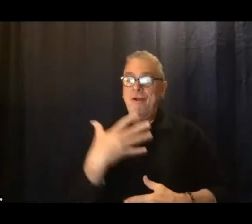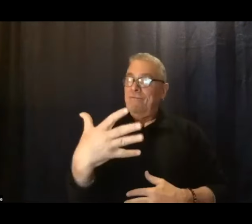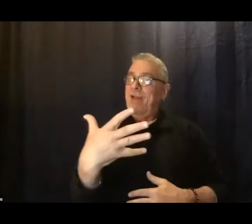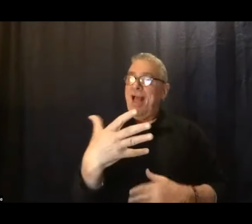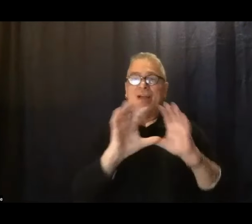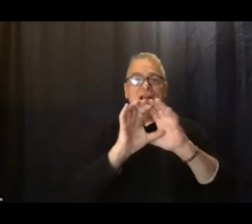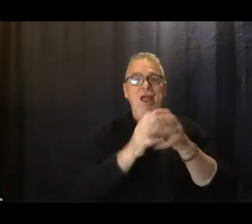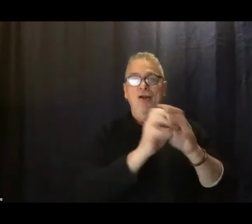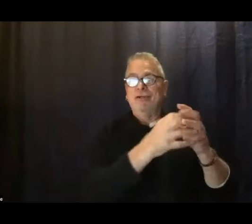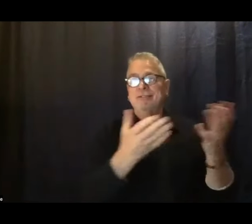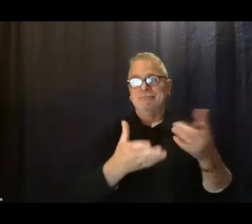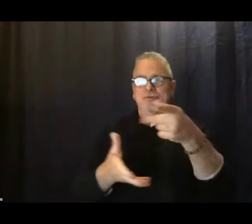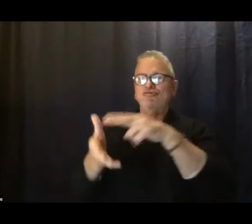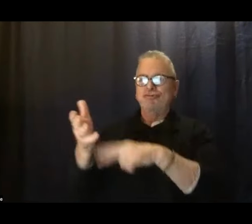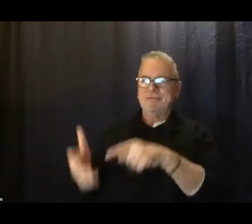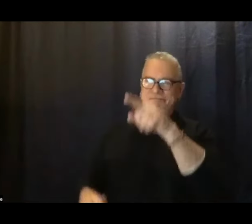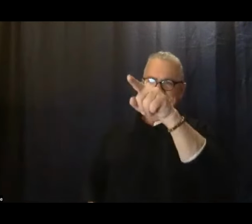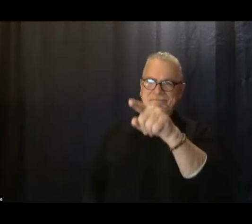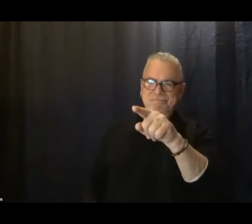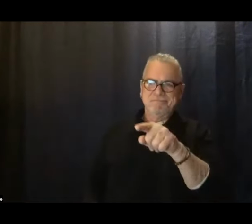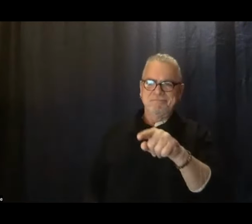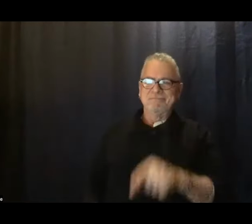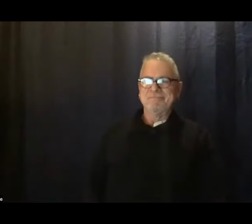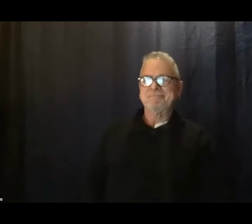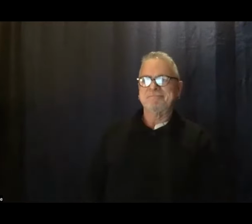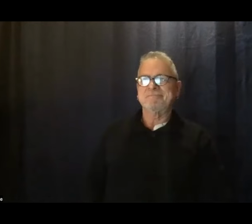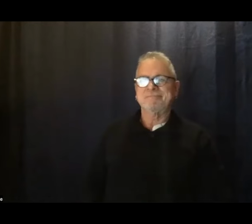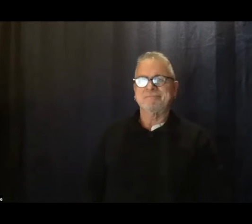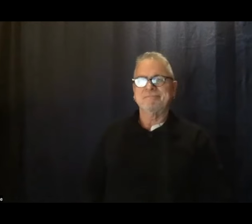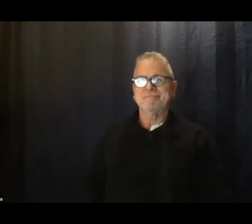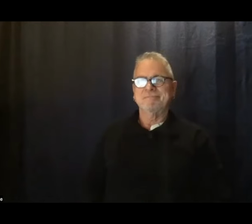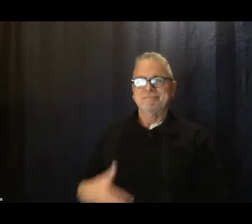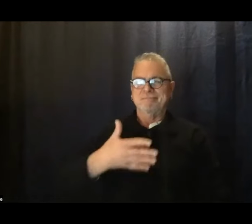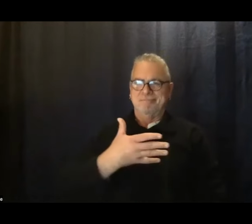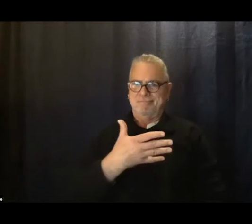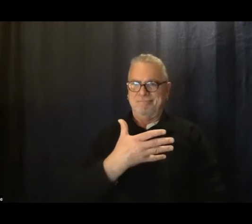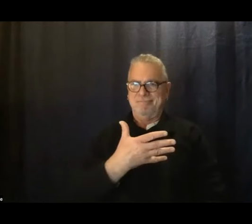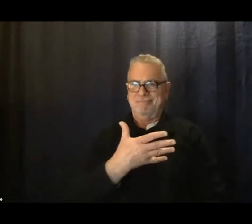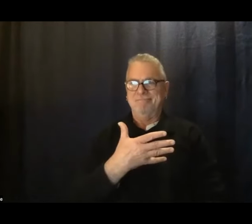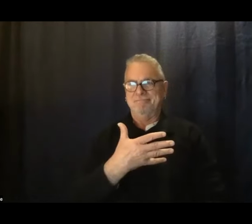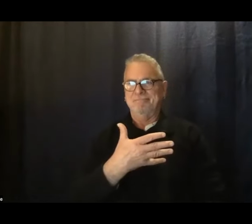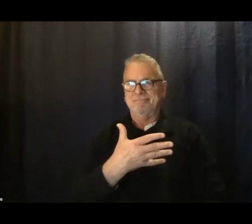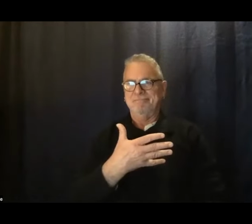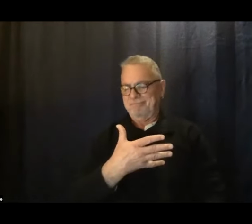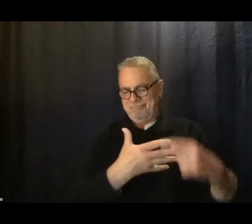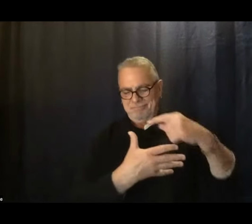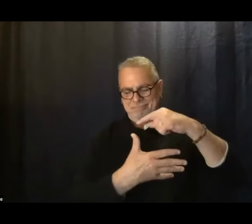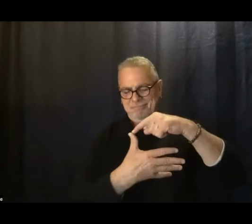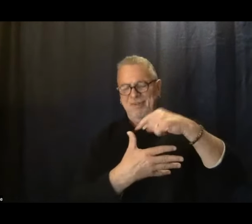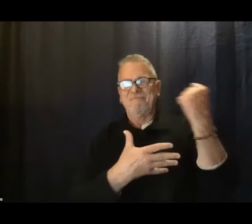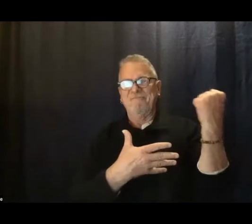And after some study, I noticed that there are these 5 categories. And these I have set up here, and you can see them on the slide.